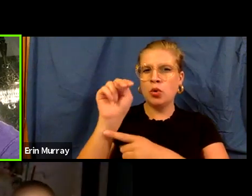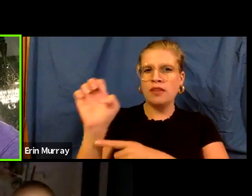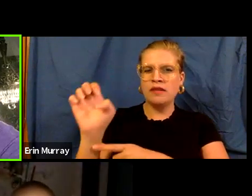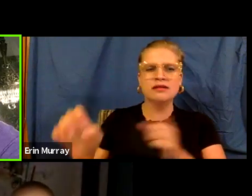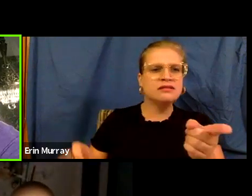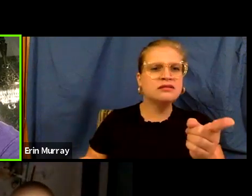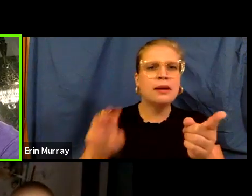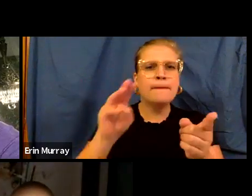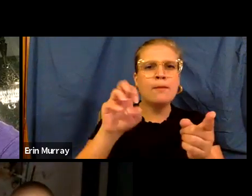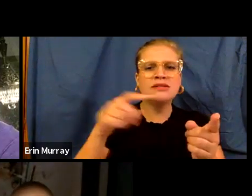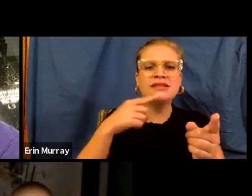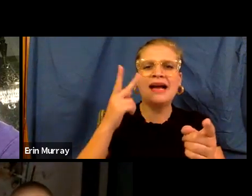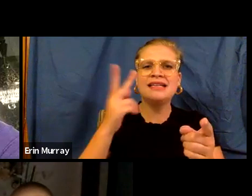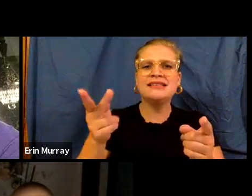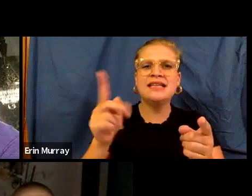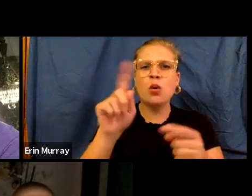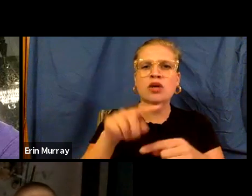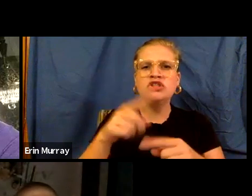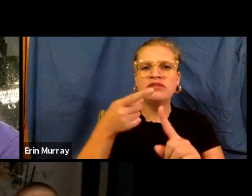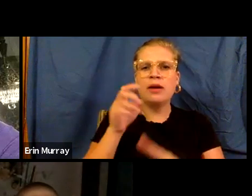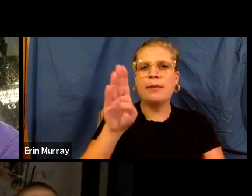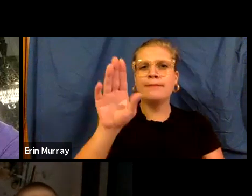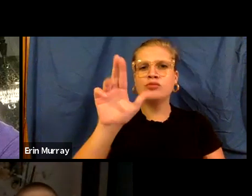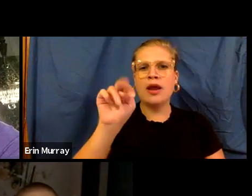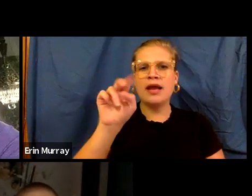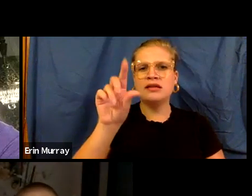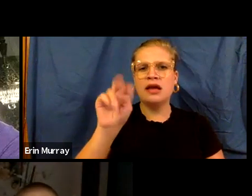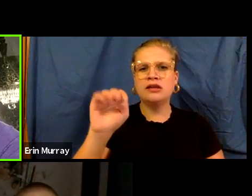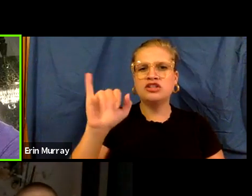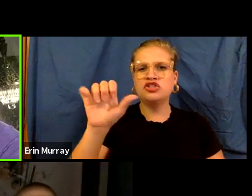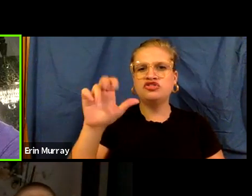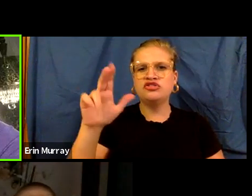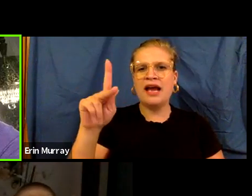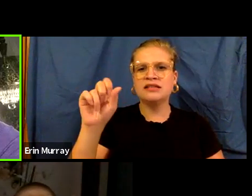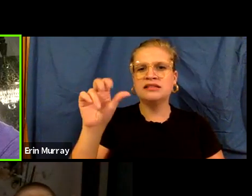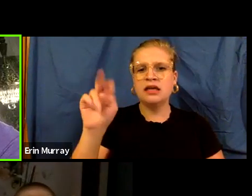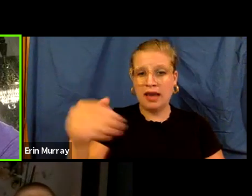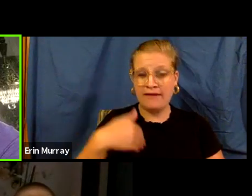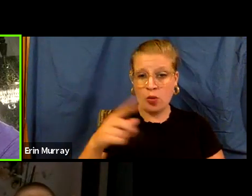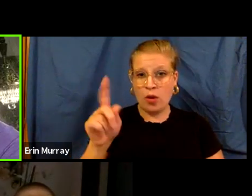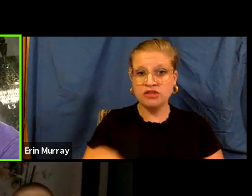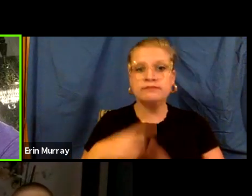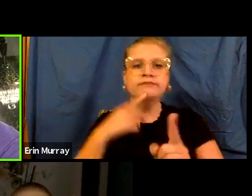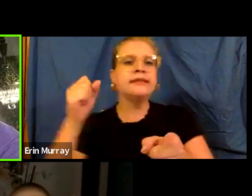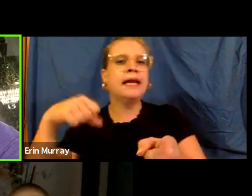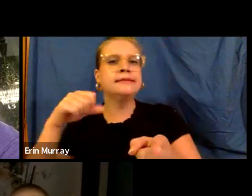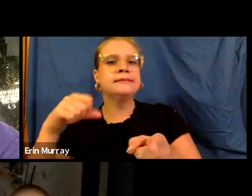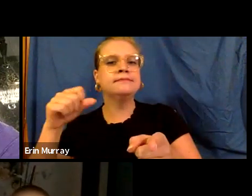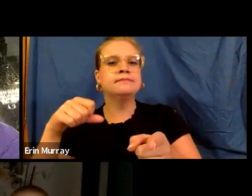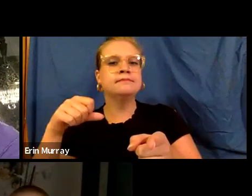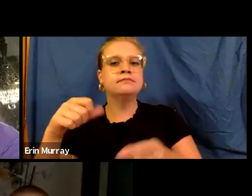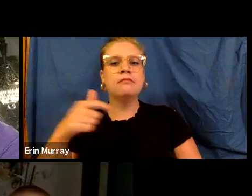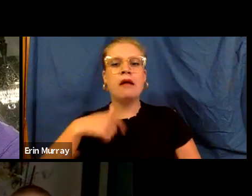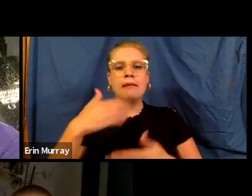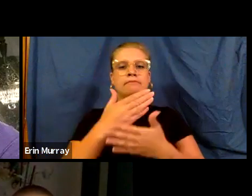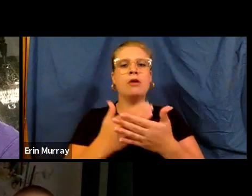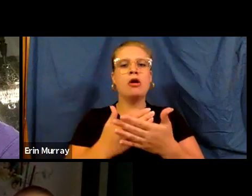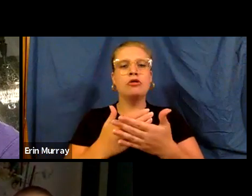Jackson. You do see? Brandon, you're able to talk? Yes, I'm actually a part of, I'm the